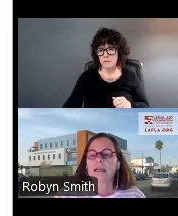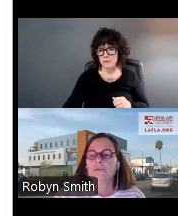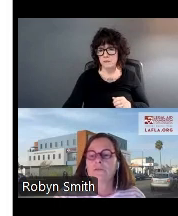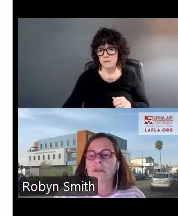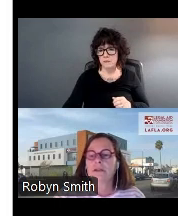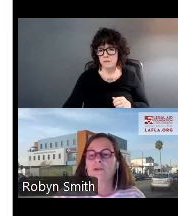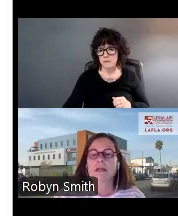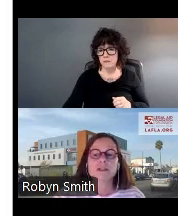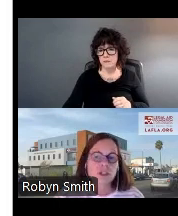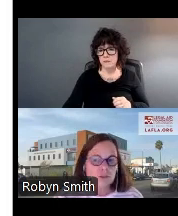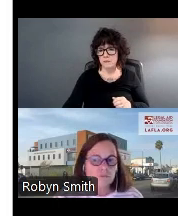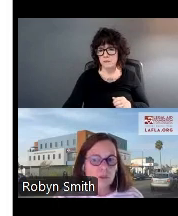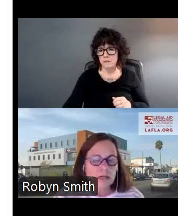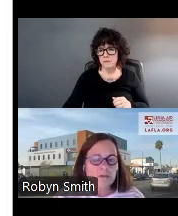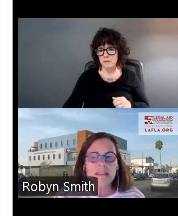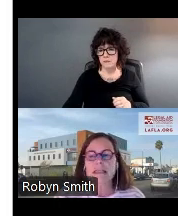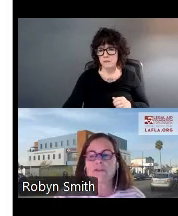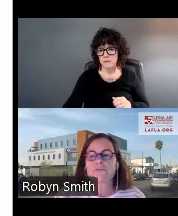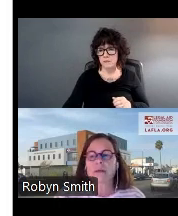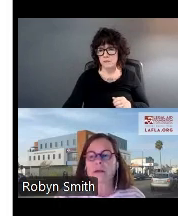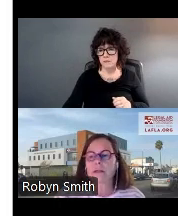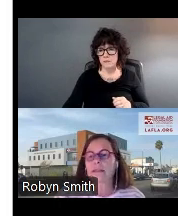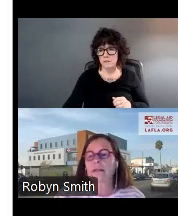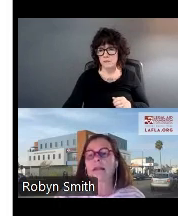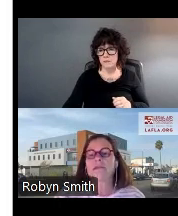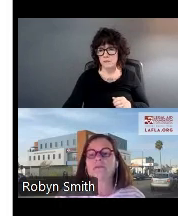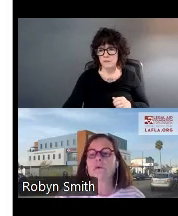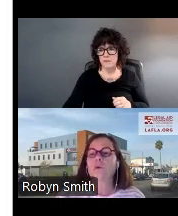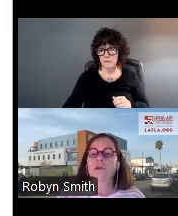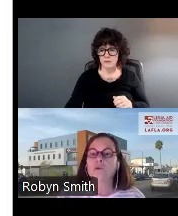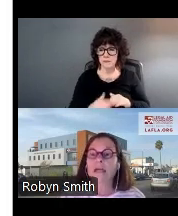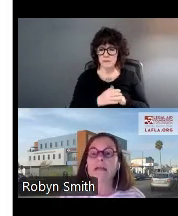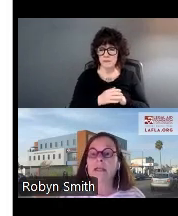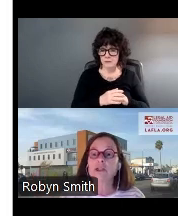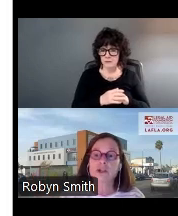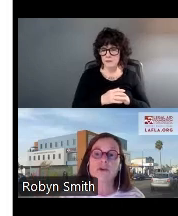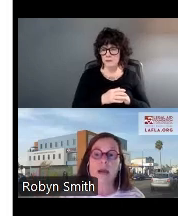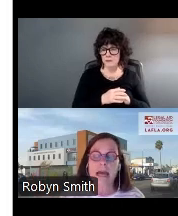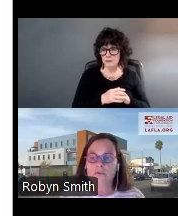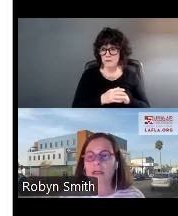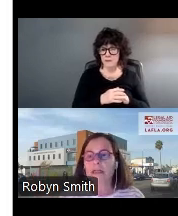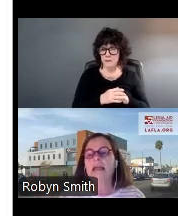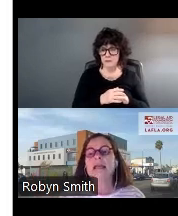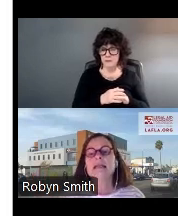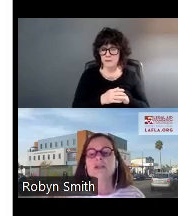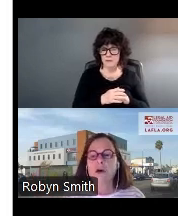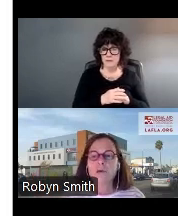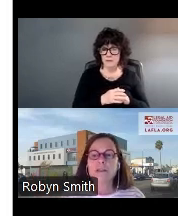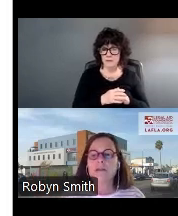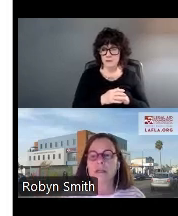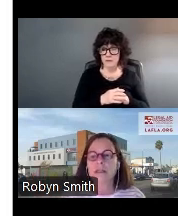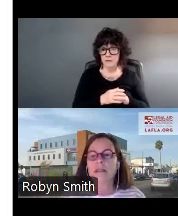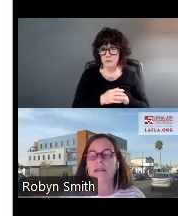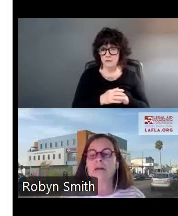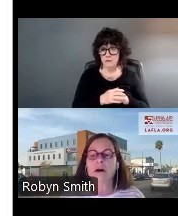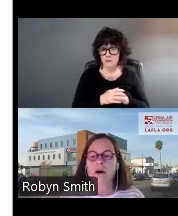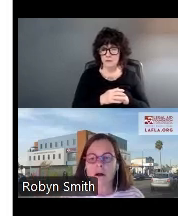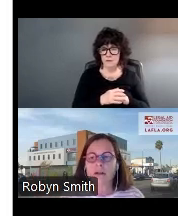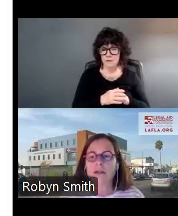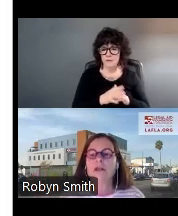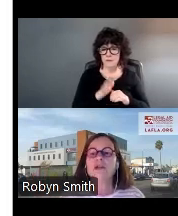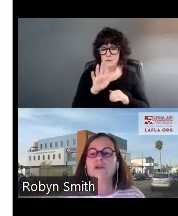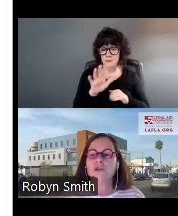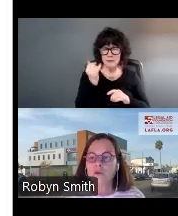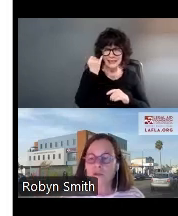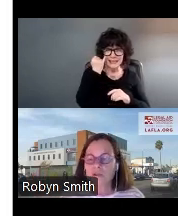So if you're not sure if you have a disaster forbearance, or you want to make sure you have one, it's always a good idea to